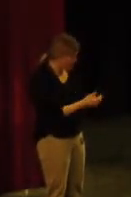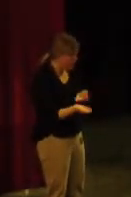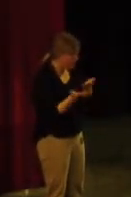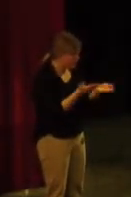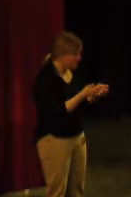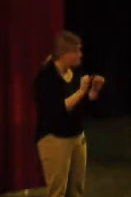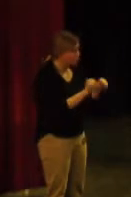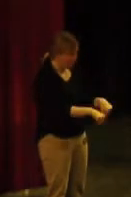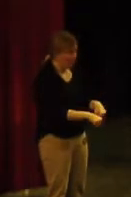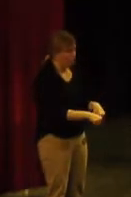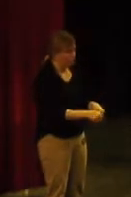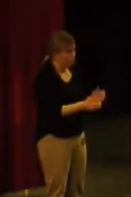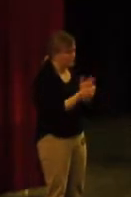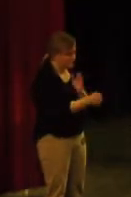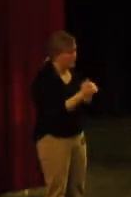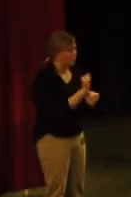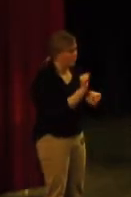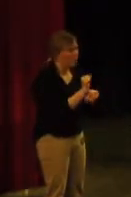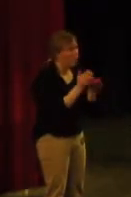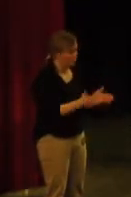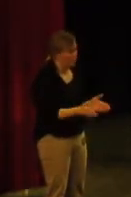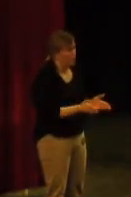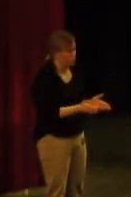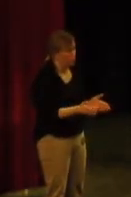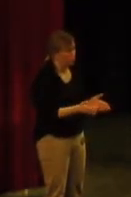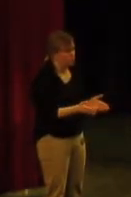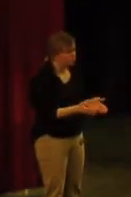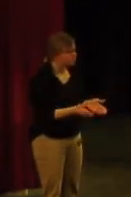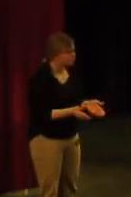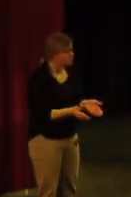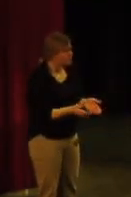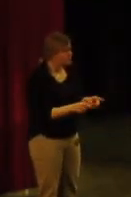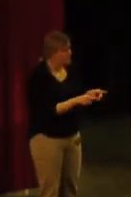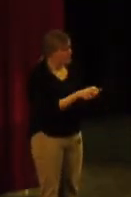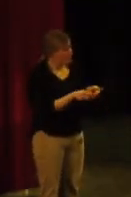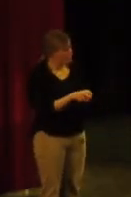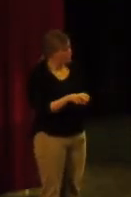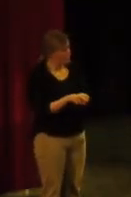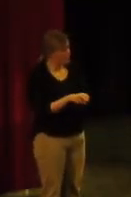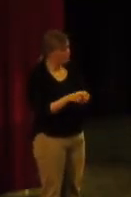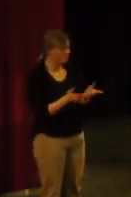from outside to do that. Then there was also